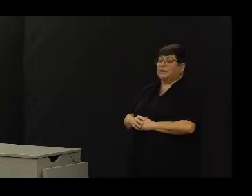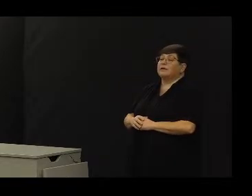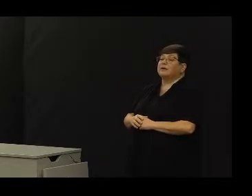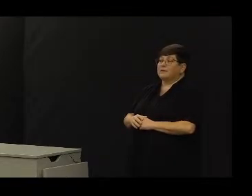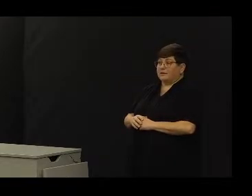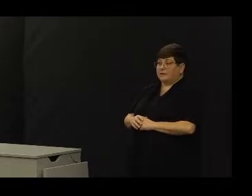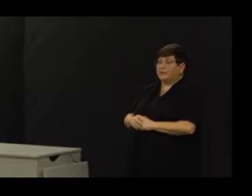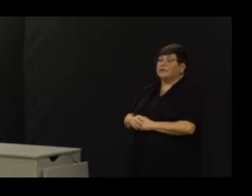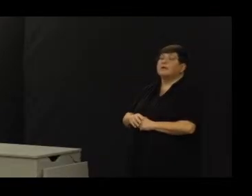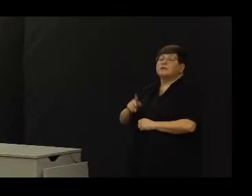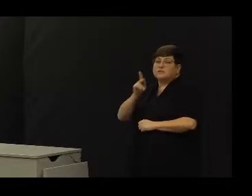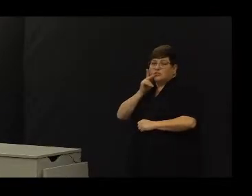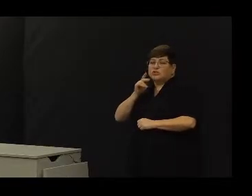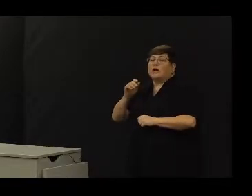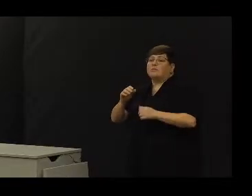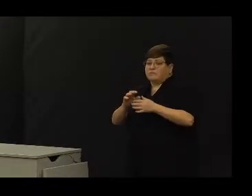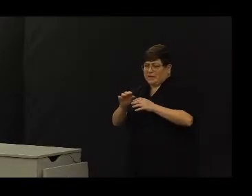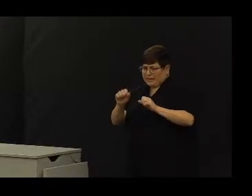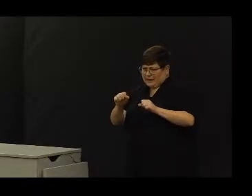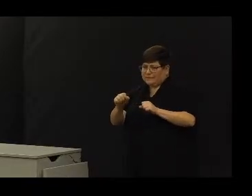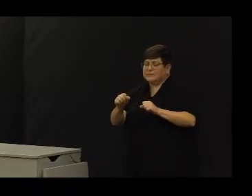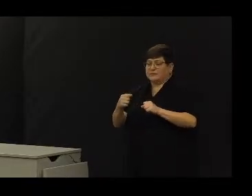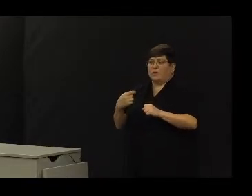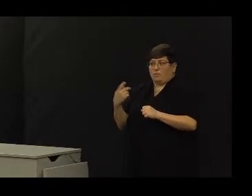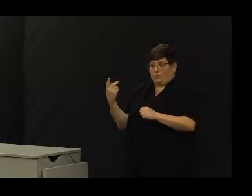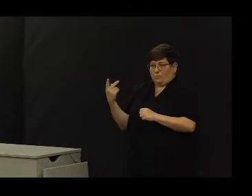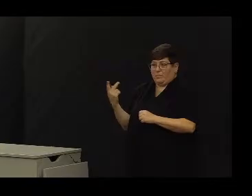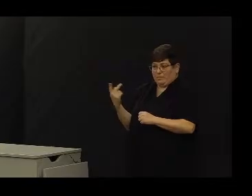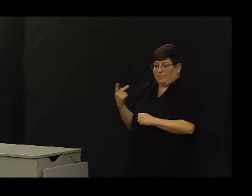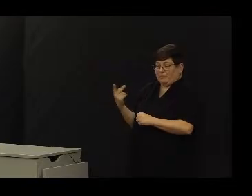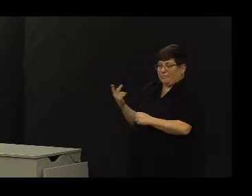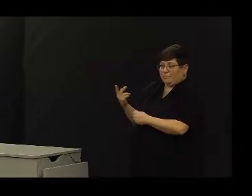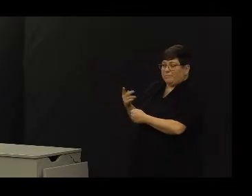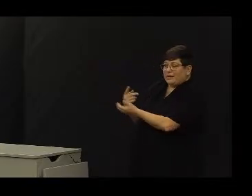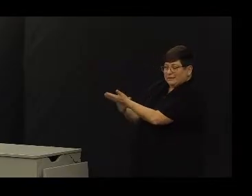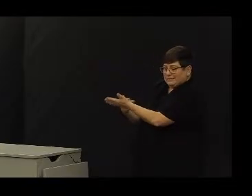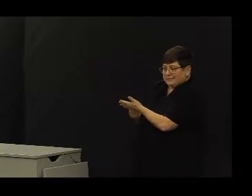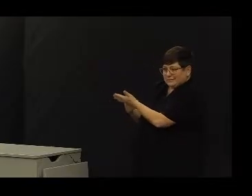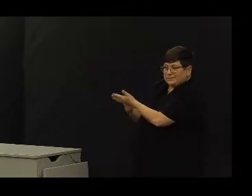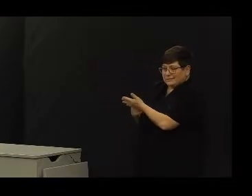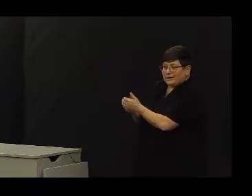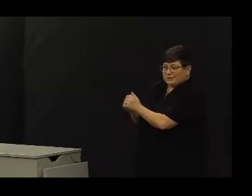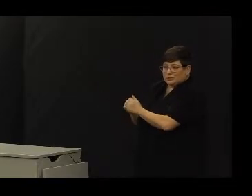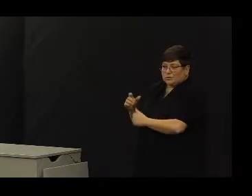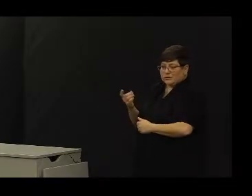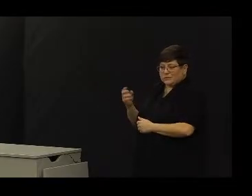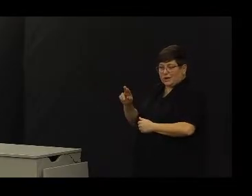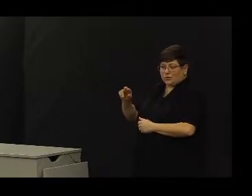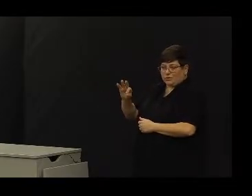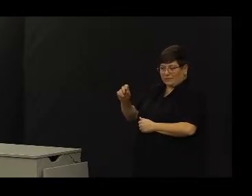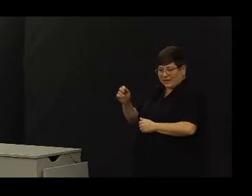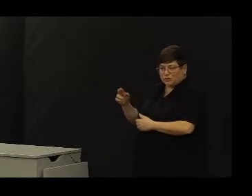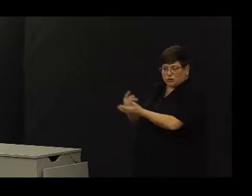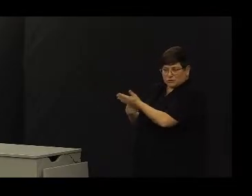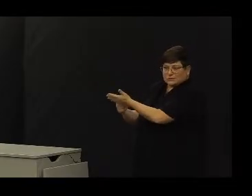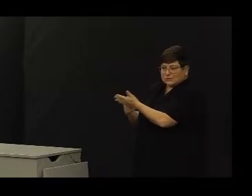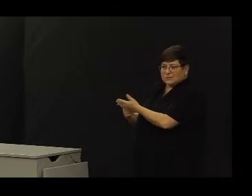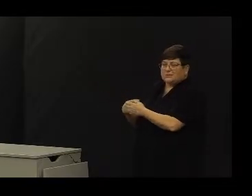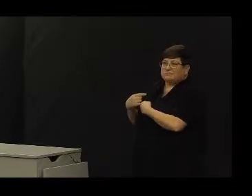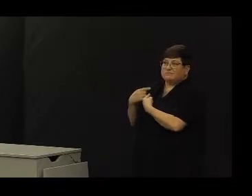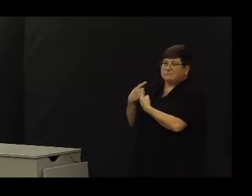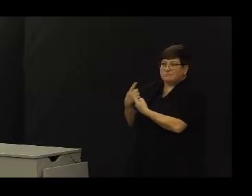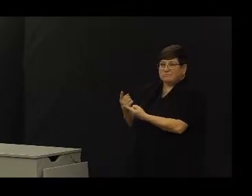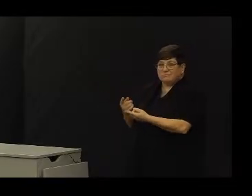And Jeff is saying, yes, we've been discussing this over and over again. And I would say probably over the span